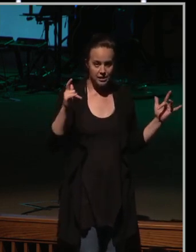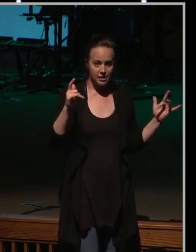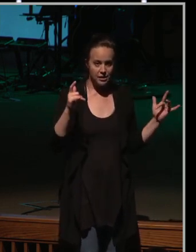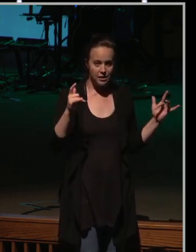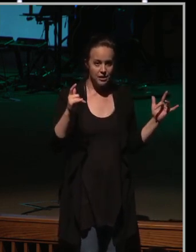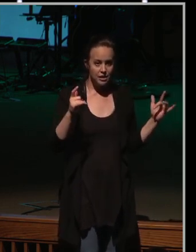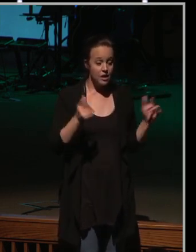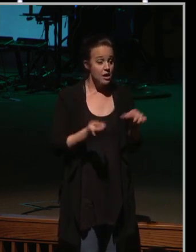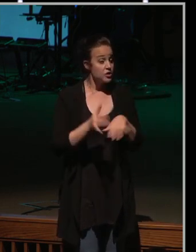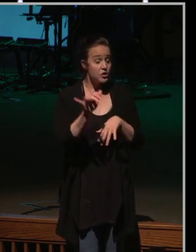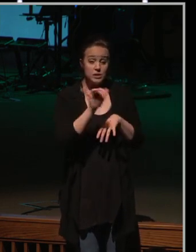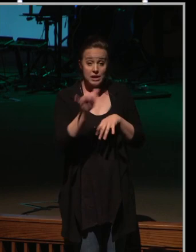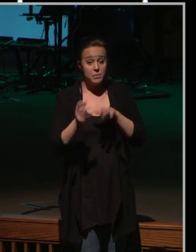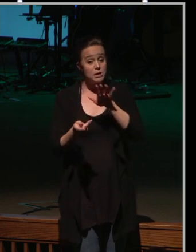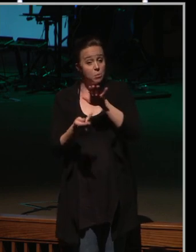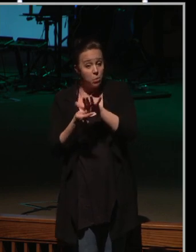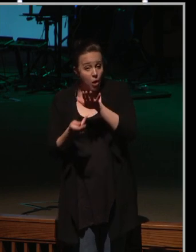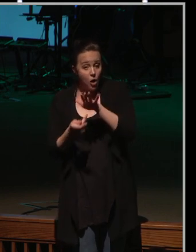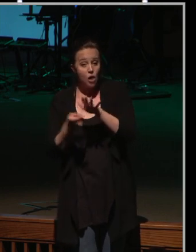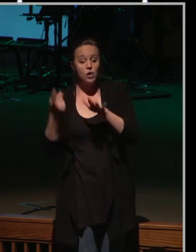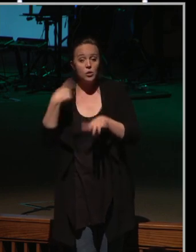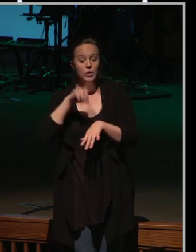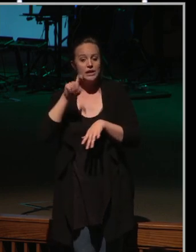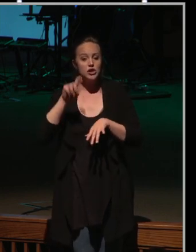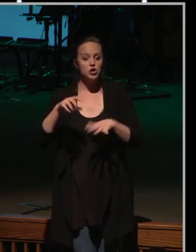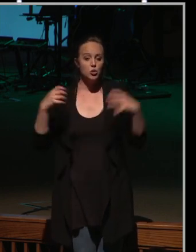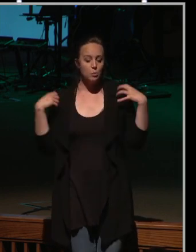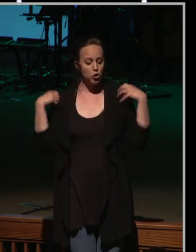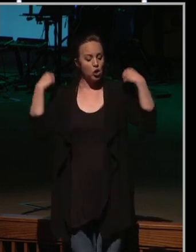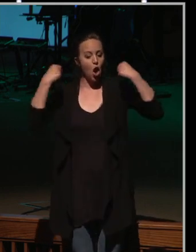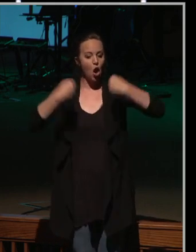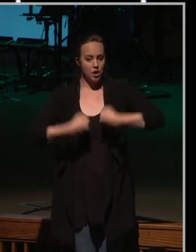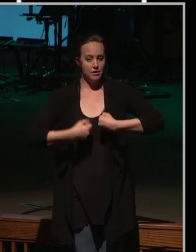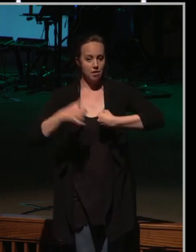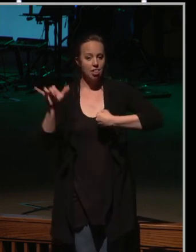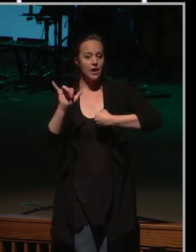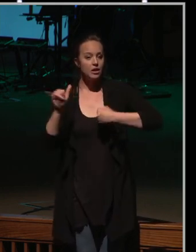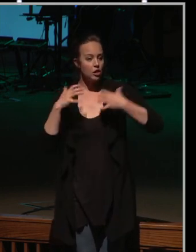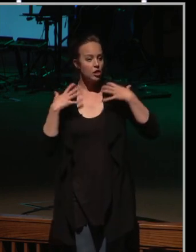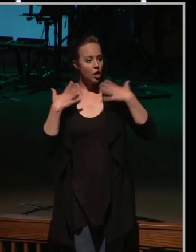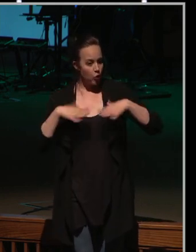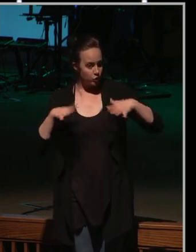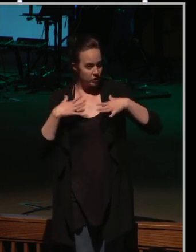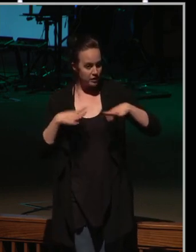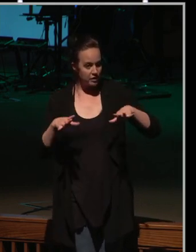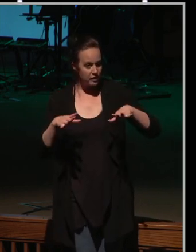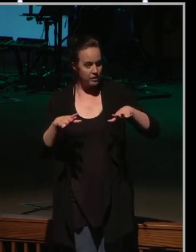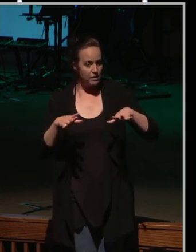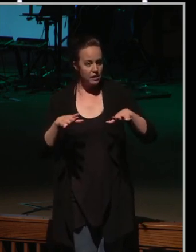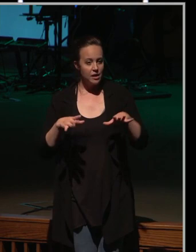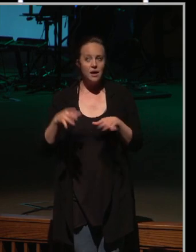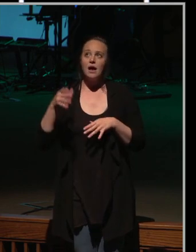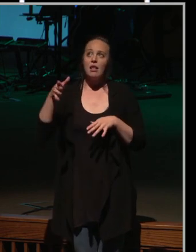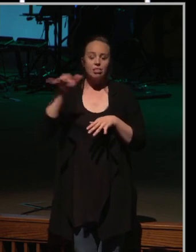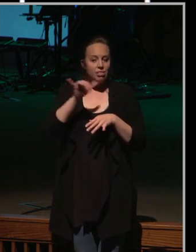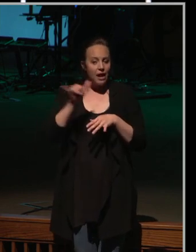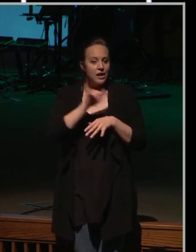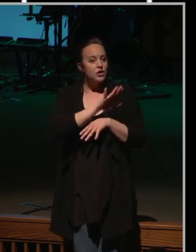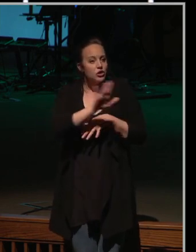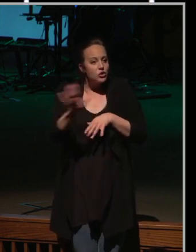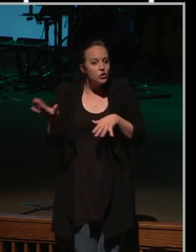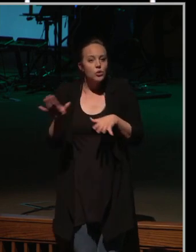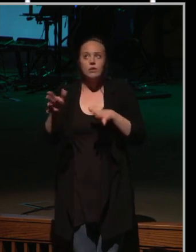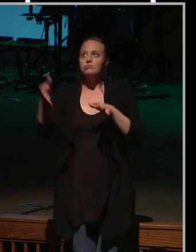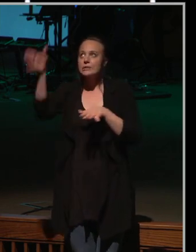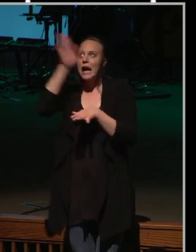on. In verse 12, he says, put on then as God's chosen ones, holy and beloved, Holy and beloved. Holy means